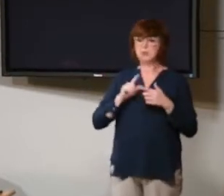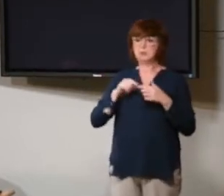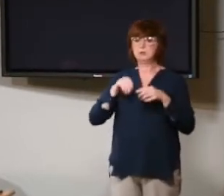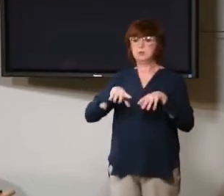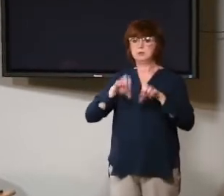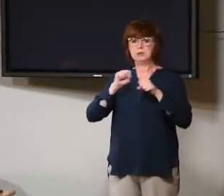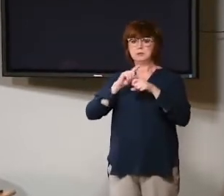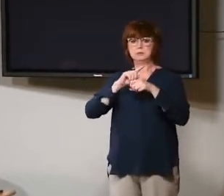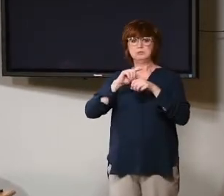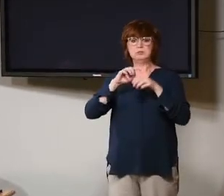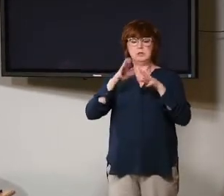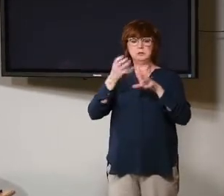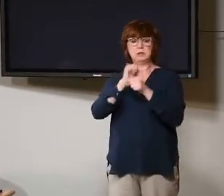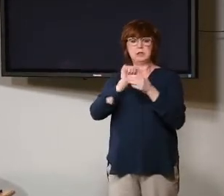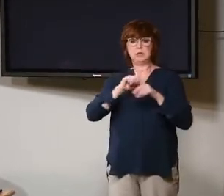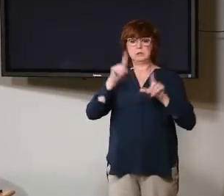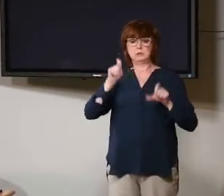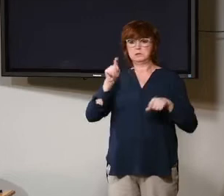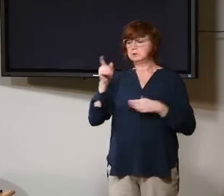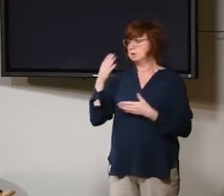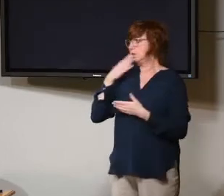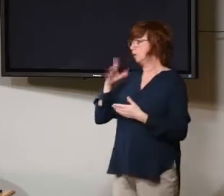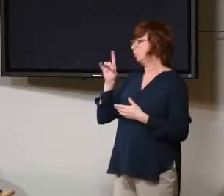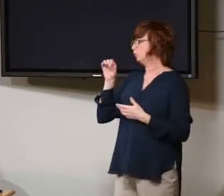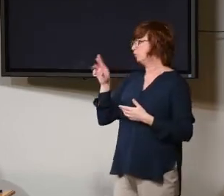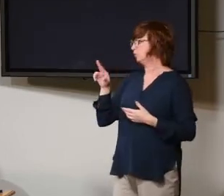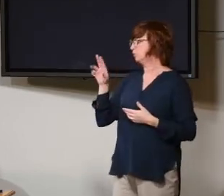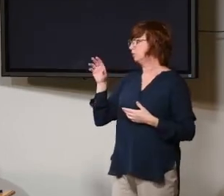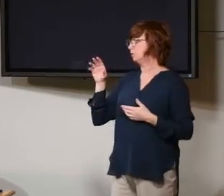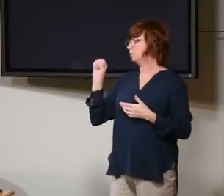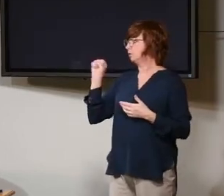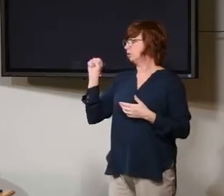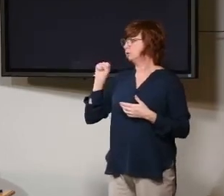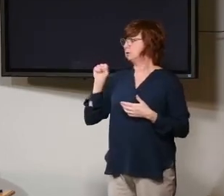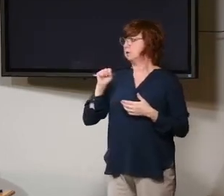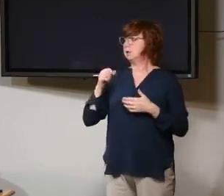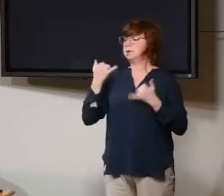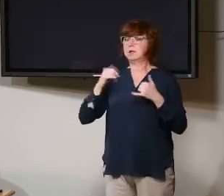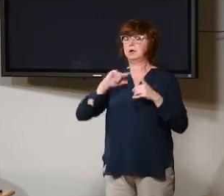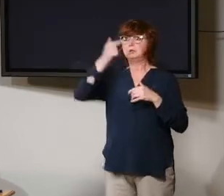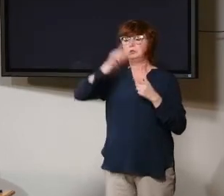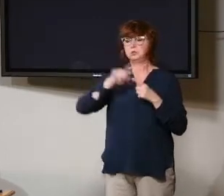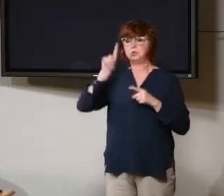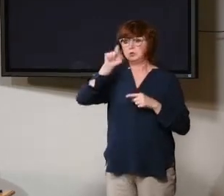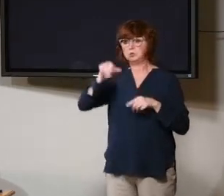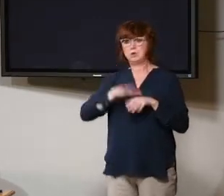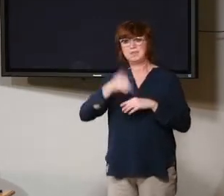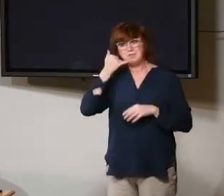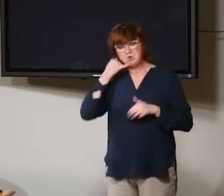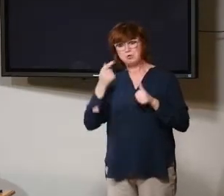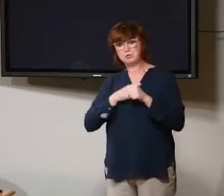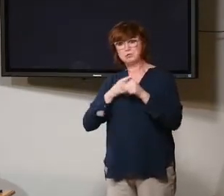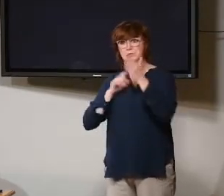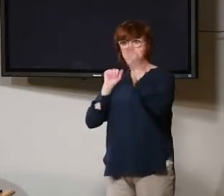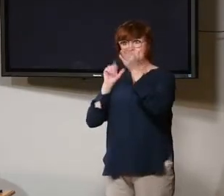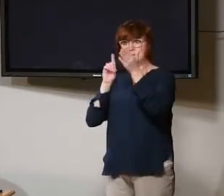time for questions now. We're going to have our first question from the phone line operator. We have Adam Hunter with CBC.